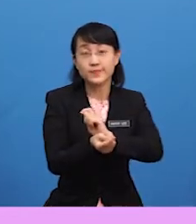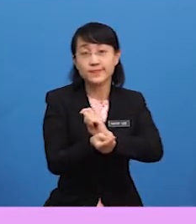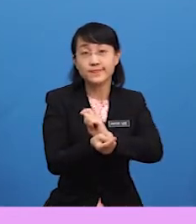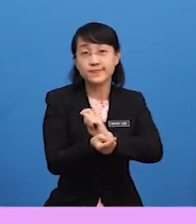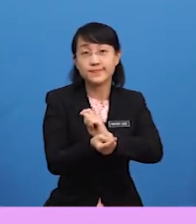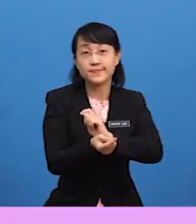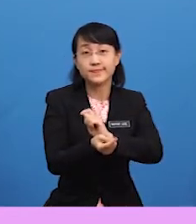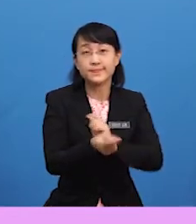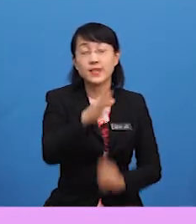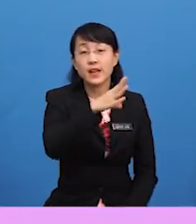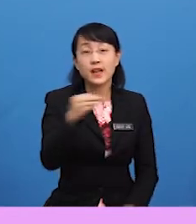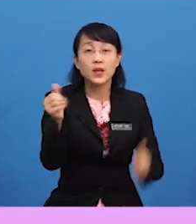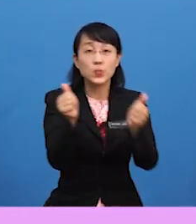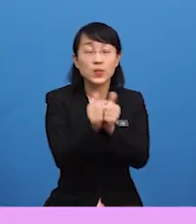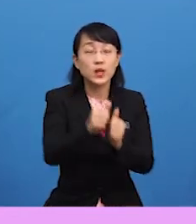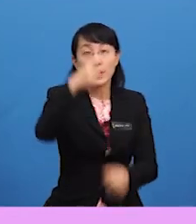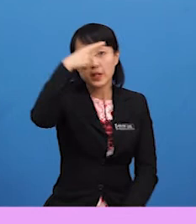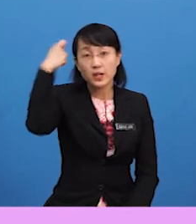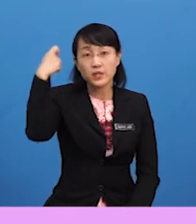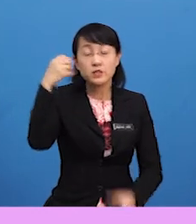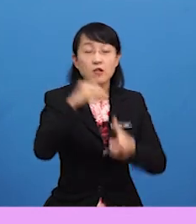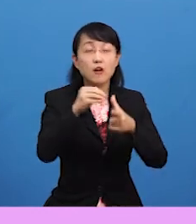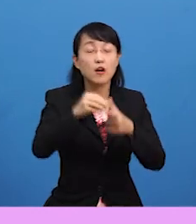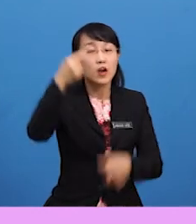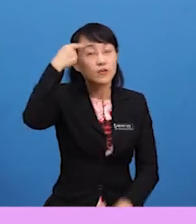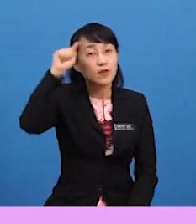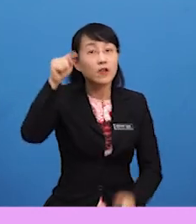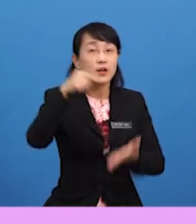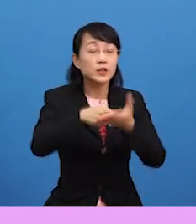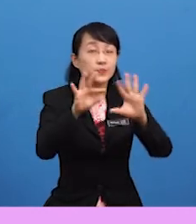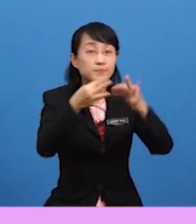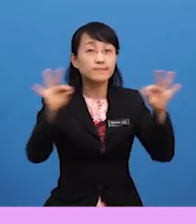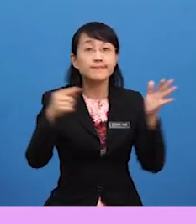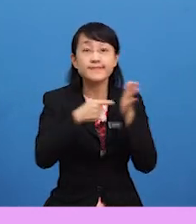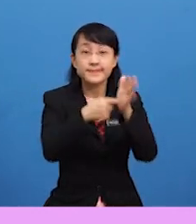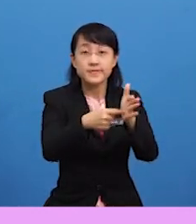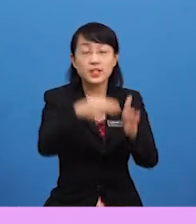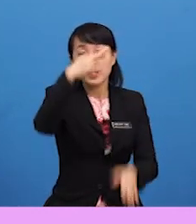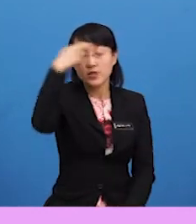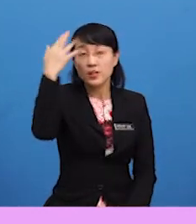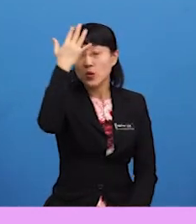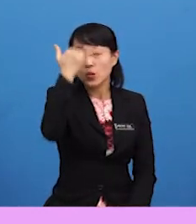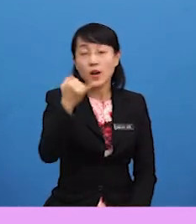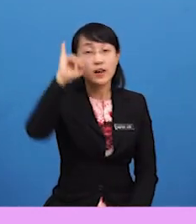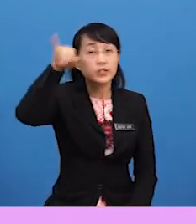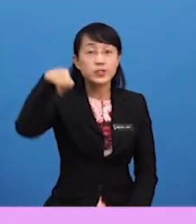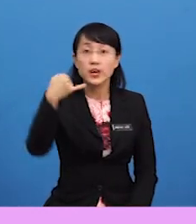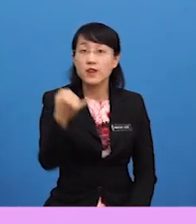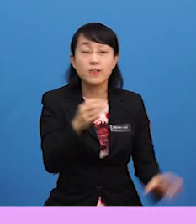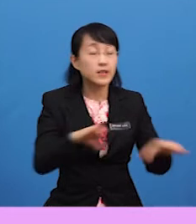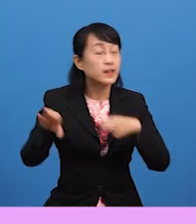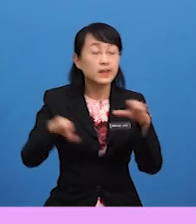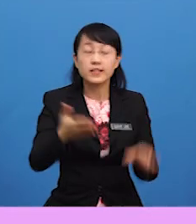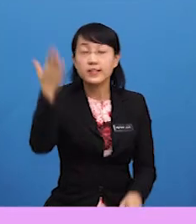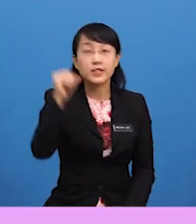you should replace and with because or for, as this sentence shows the reason why Jerry did not go to